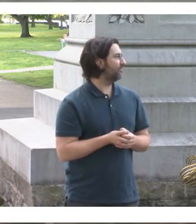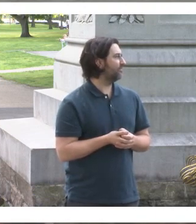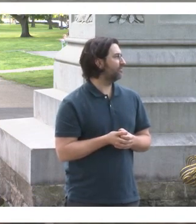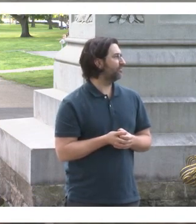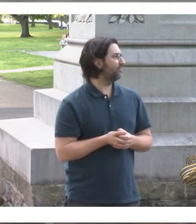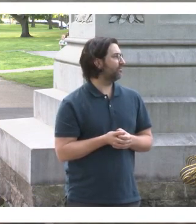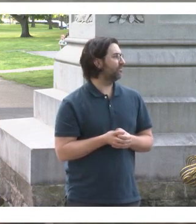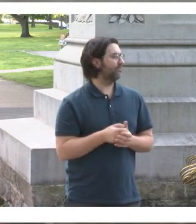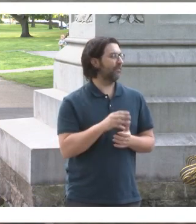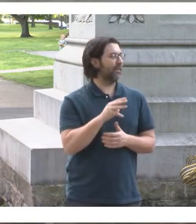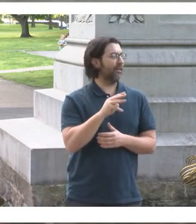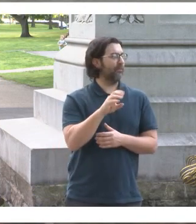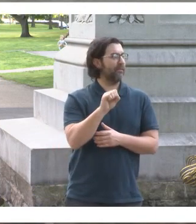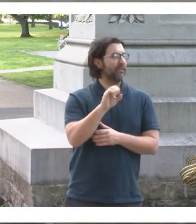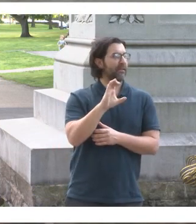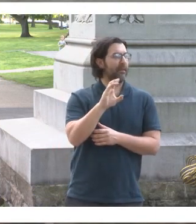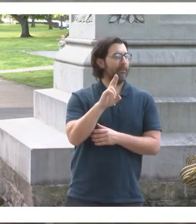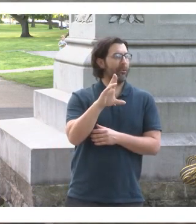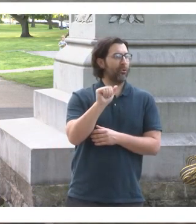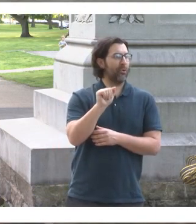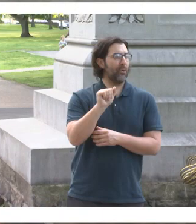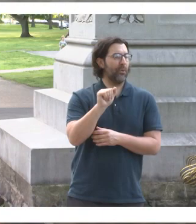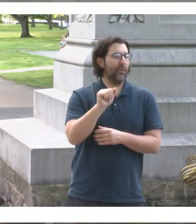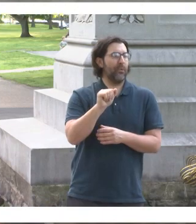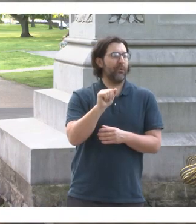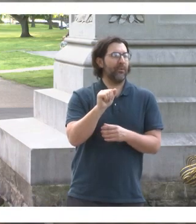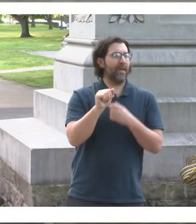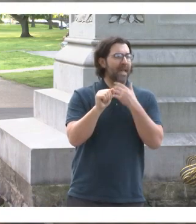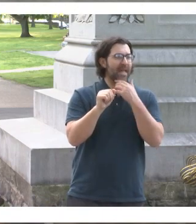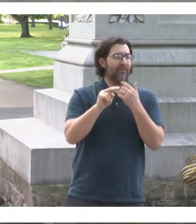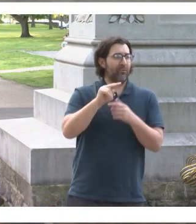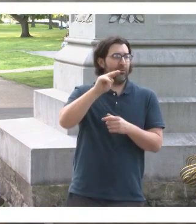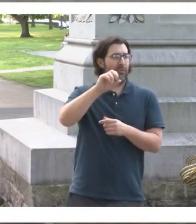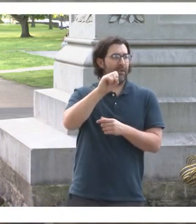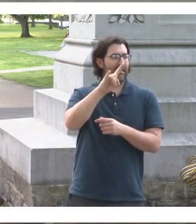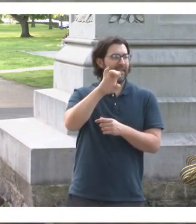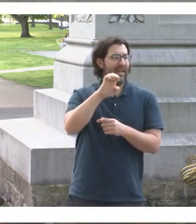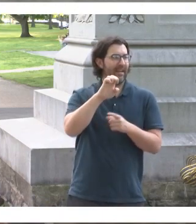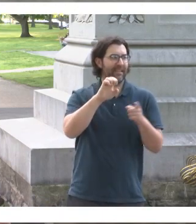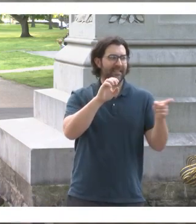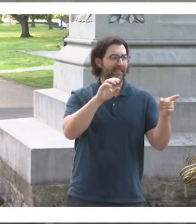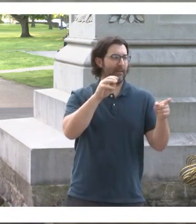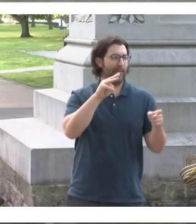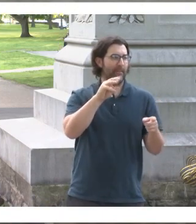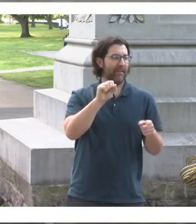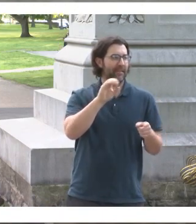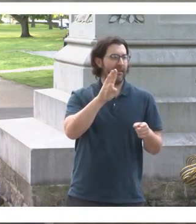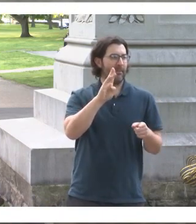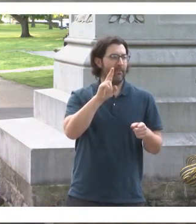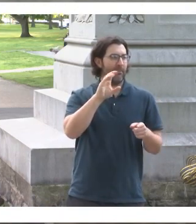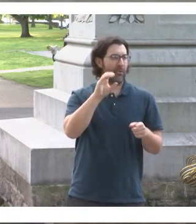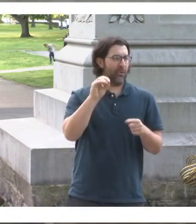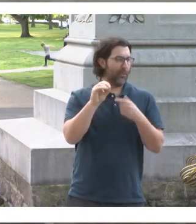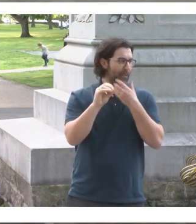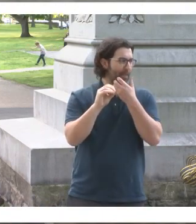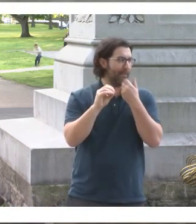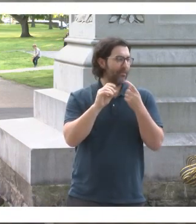Miss Buka, wow. If it's the north side, it's Miss Buka. Listen,